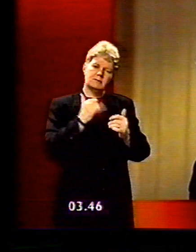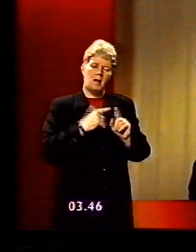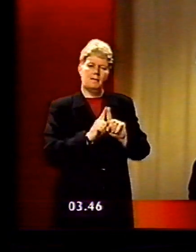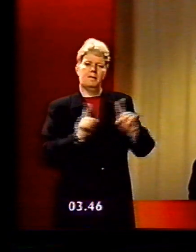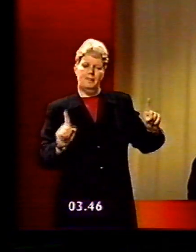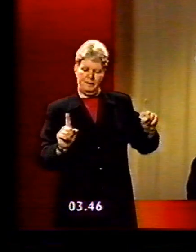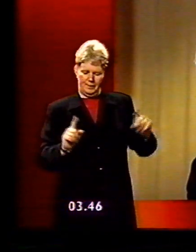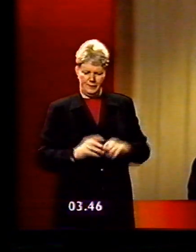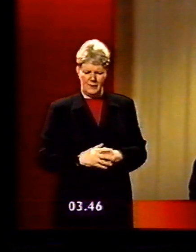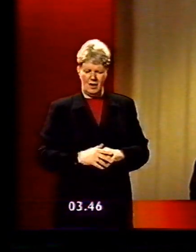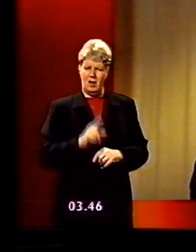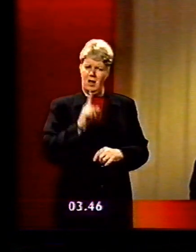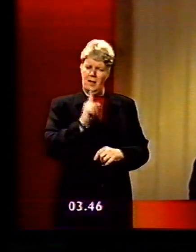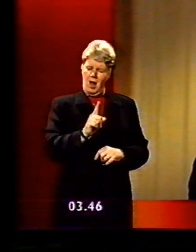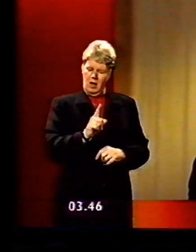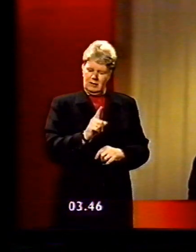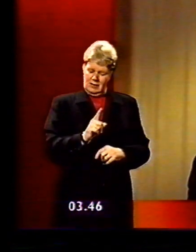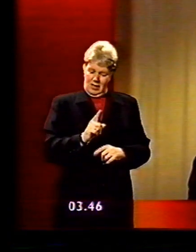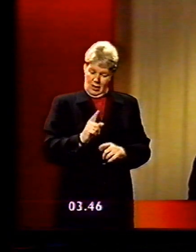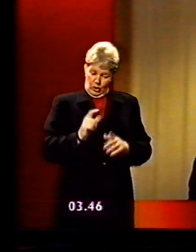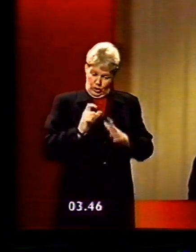it was an effort that was,